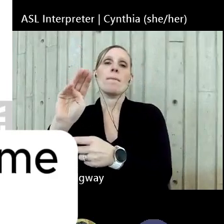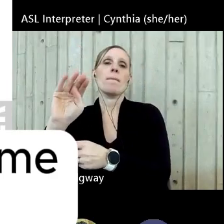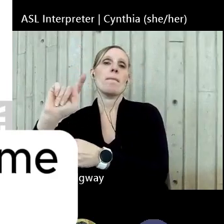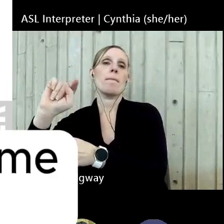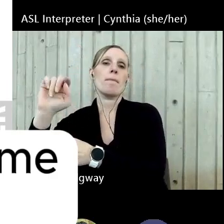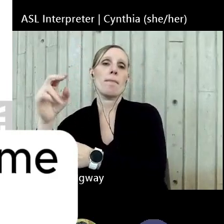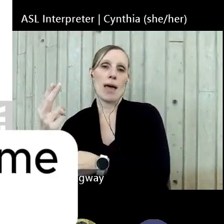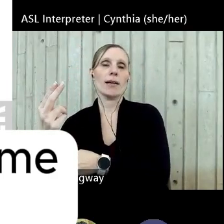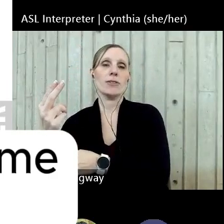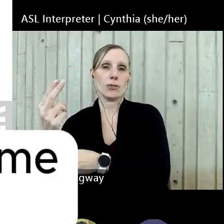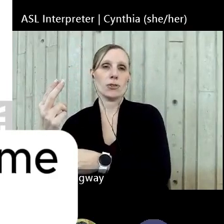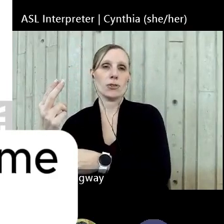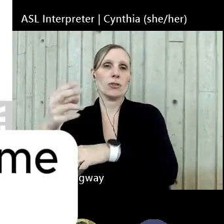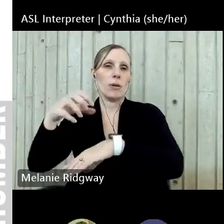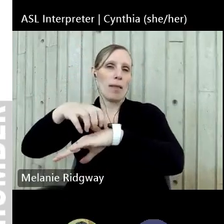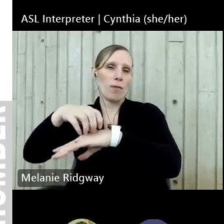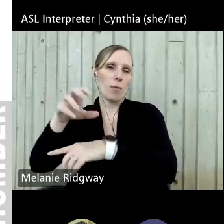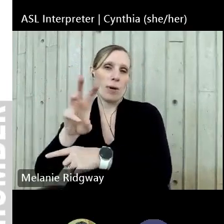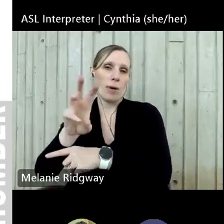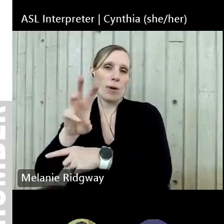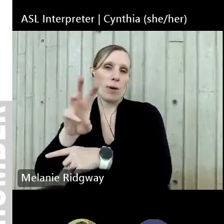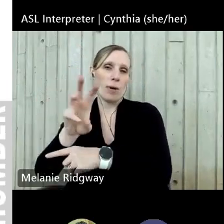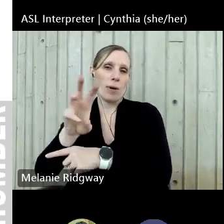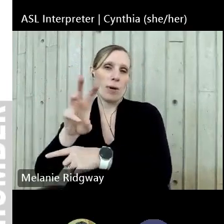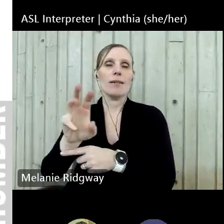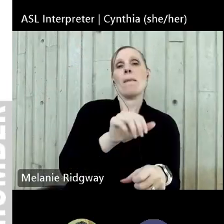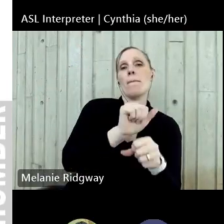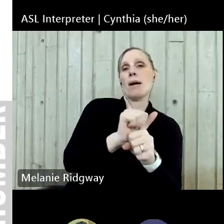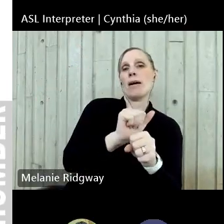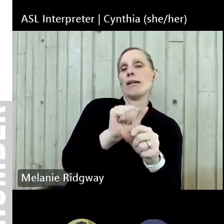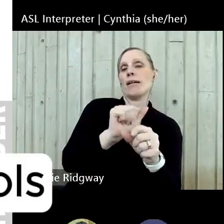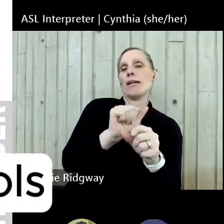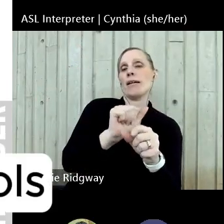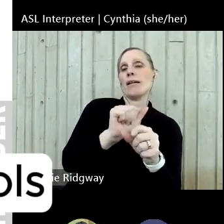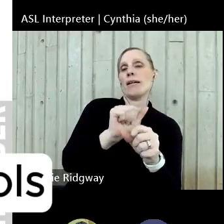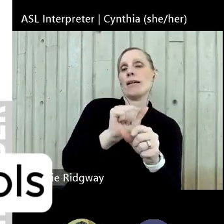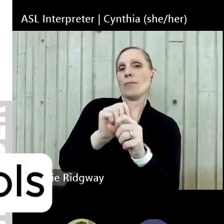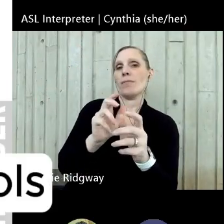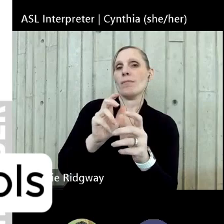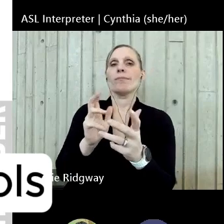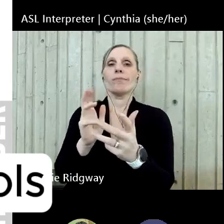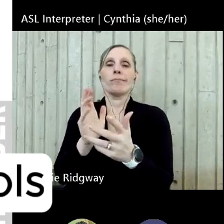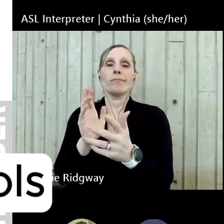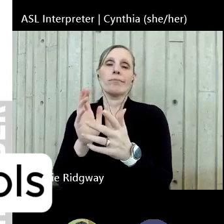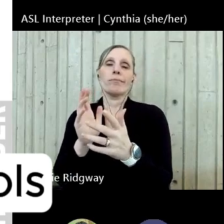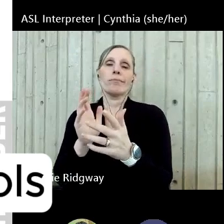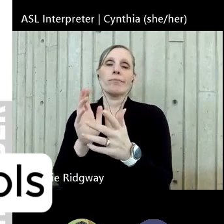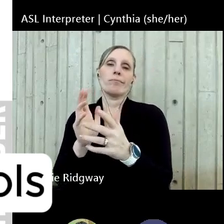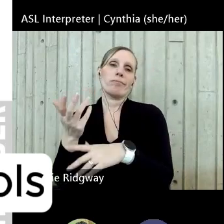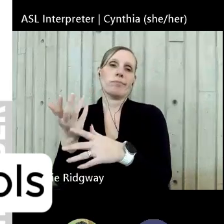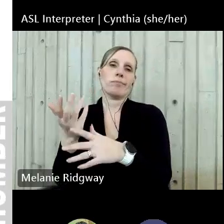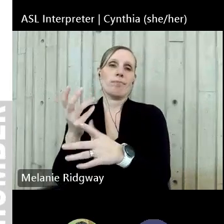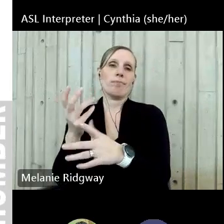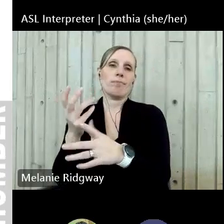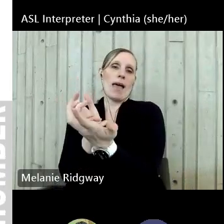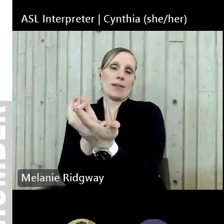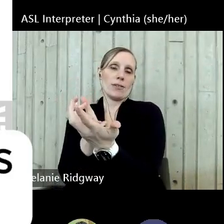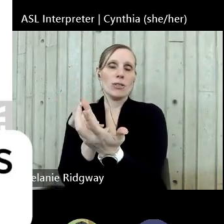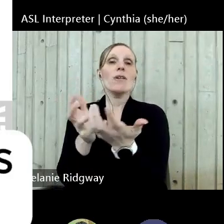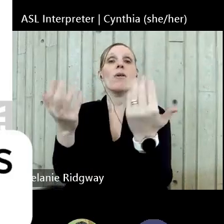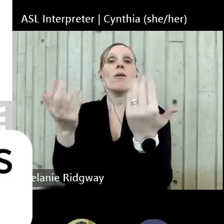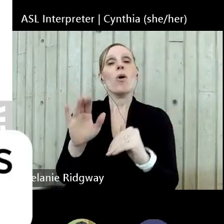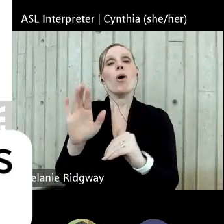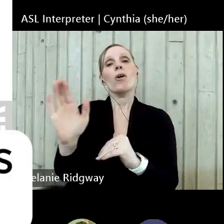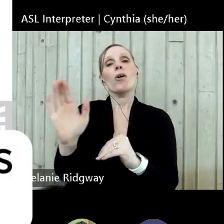as many questions as time allows, as Niall mentioned. After that, we will have reps from each of the schools who will provide